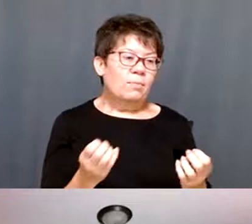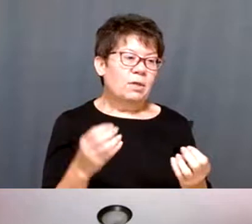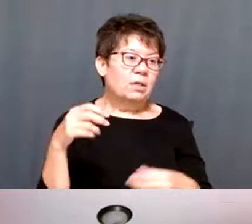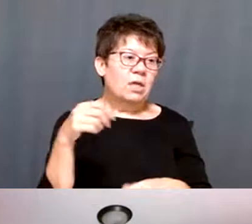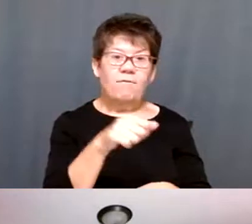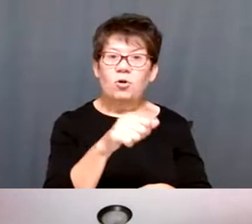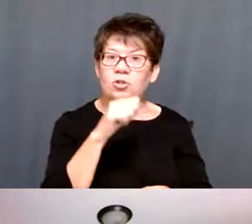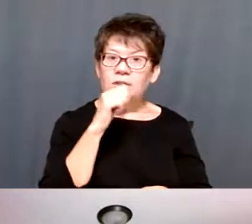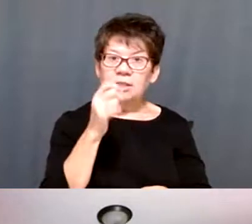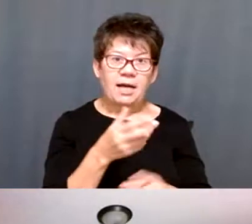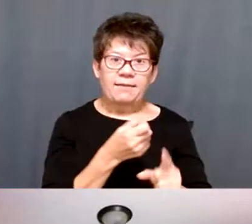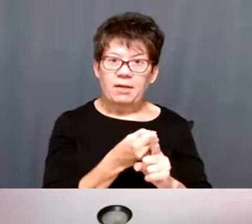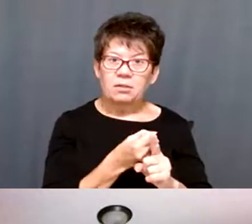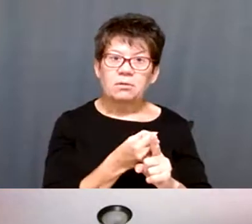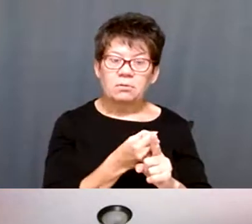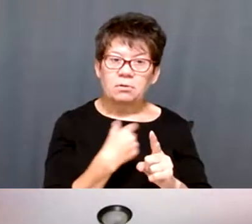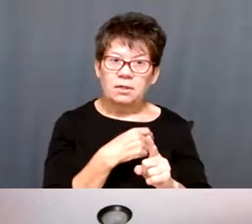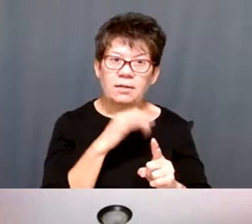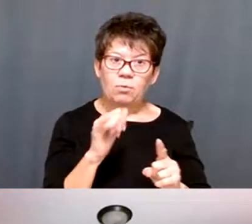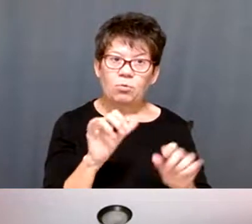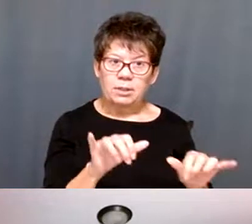affected. It will proceed as is.